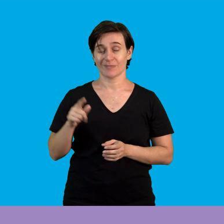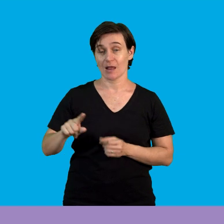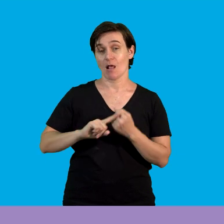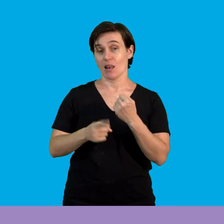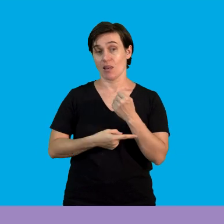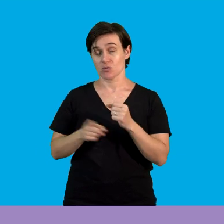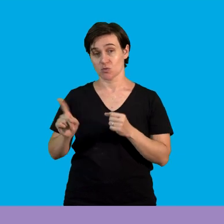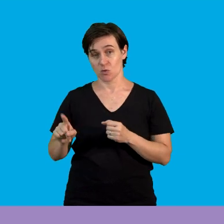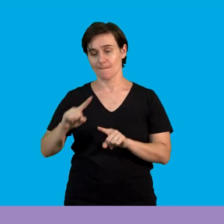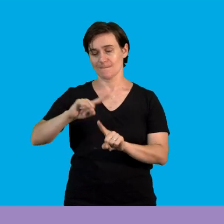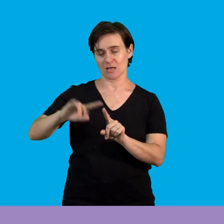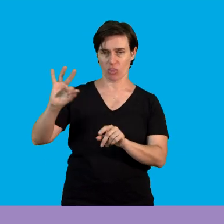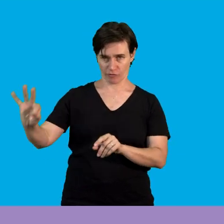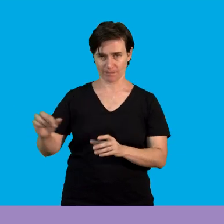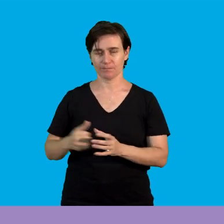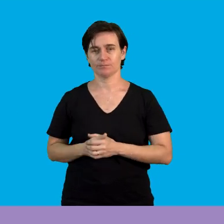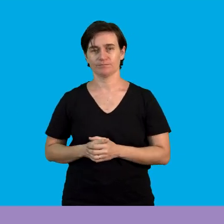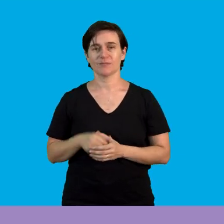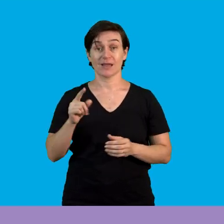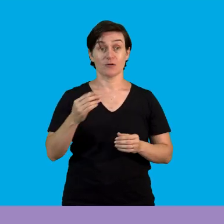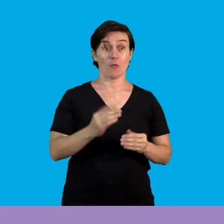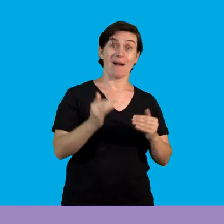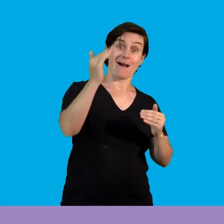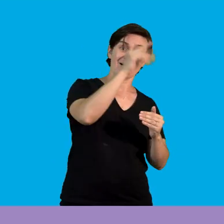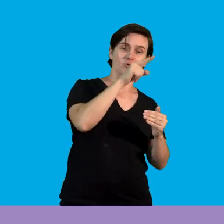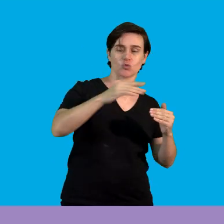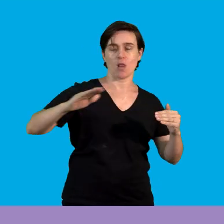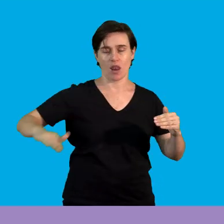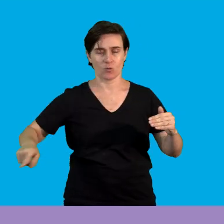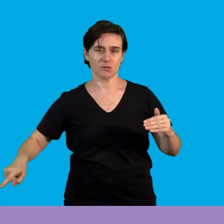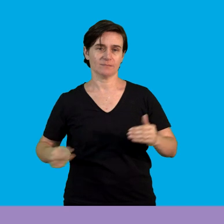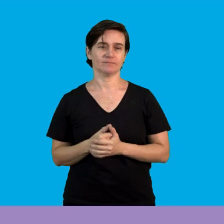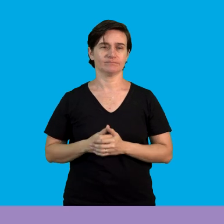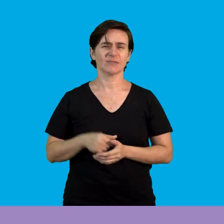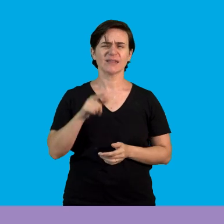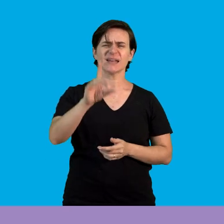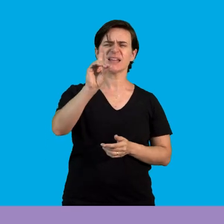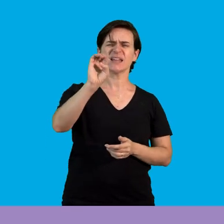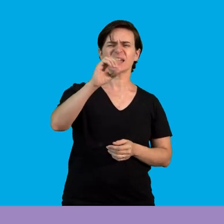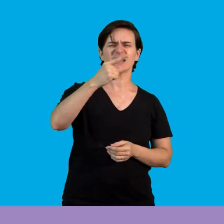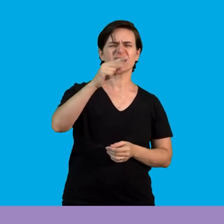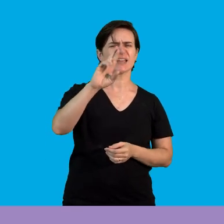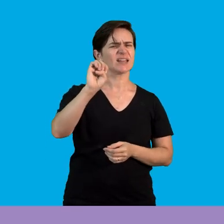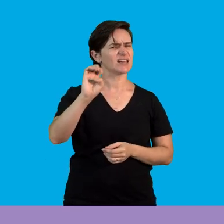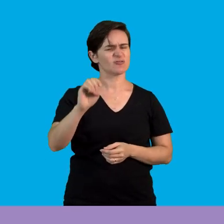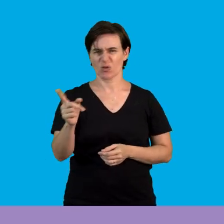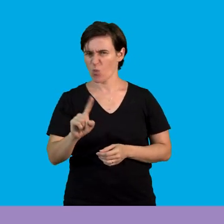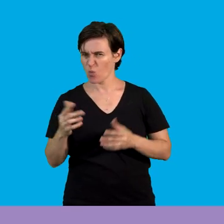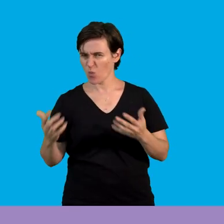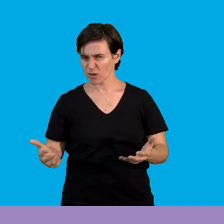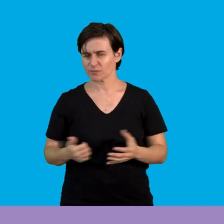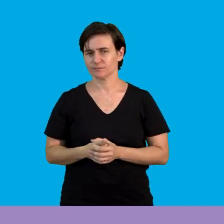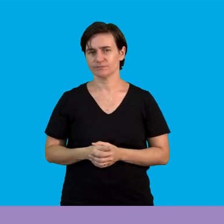be 5x plus 3. And then the degree of the